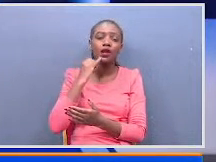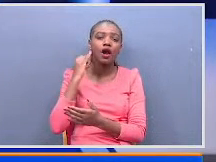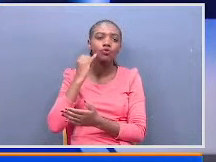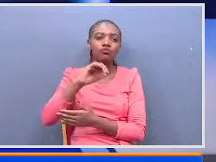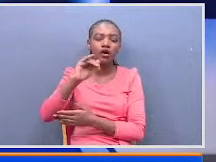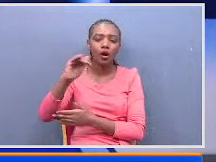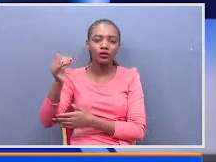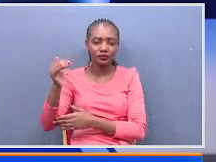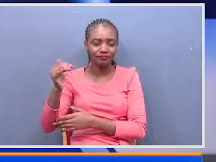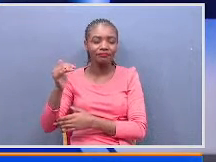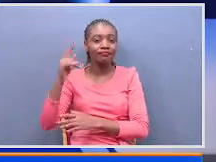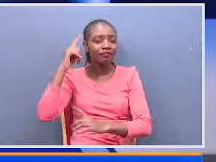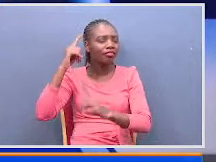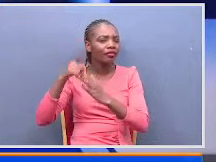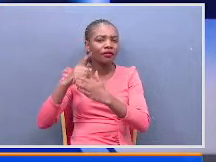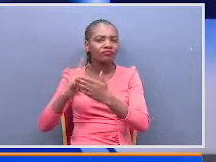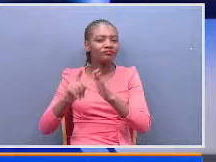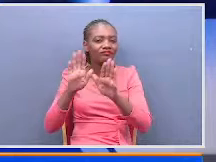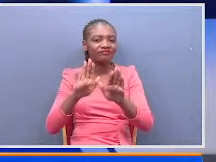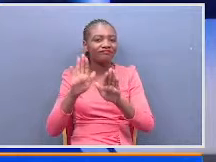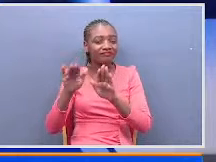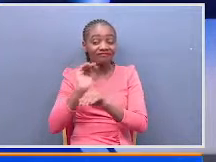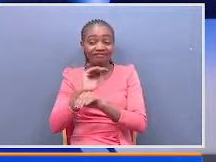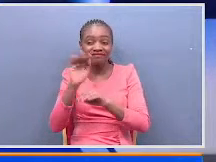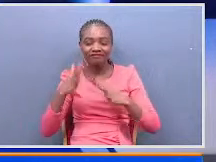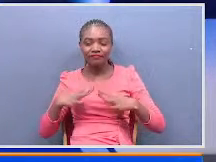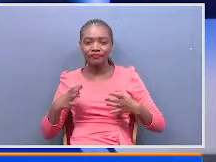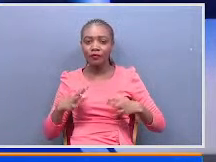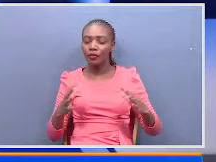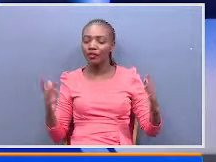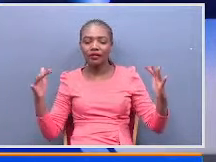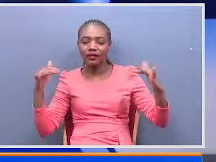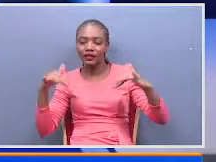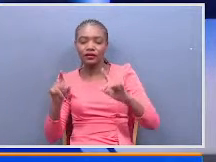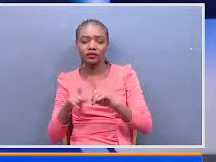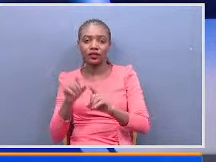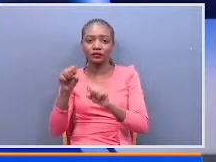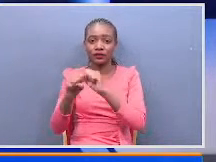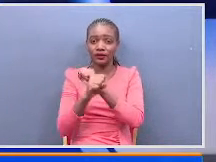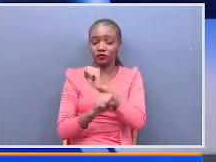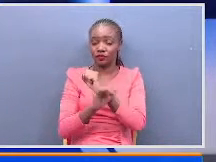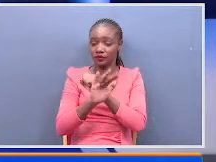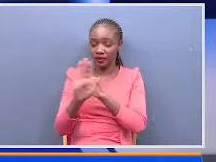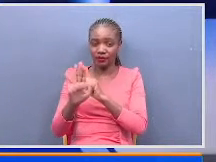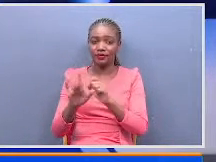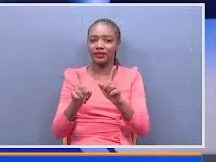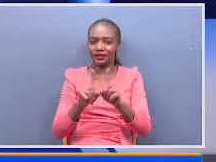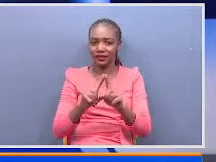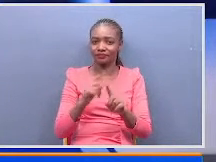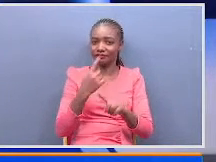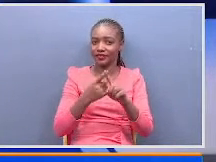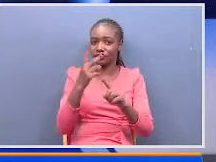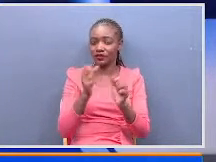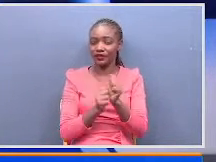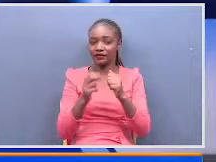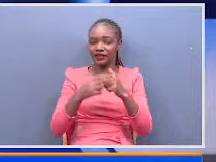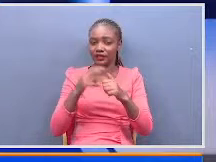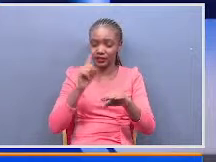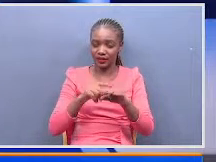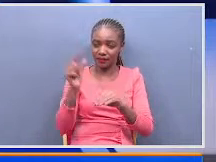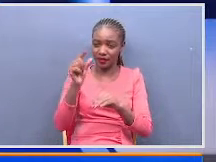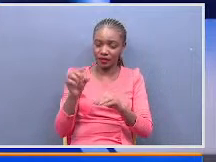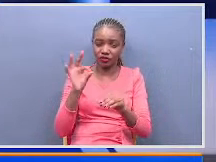last-minute efforts to consolidate the region to firmly rally behind him, just like in 2017 when the region